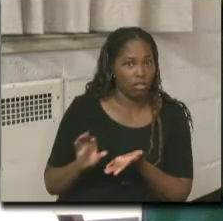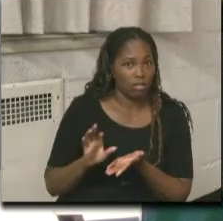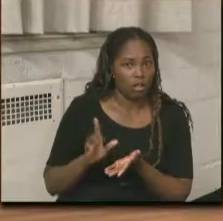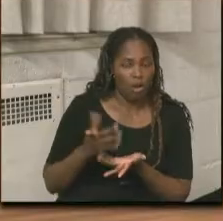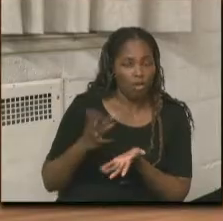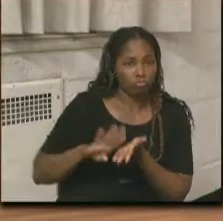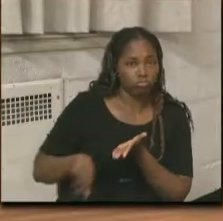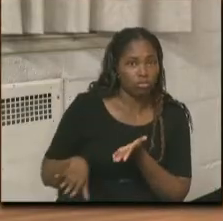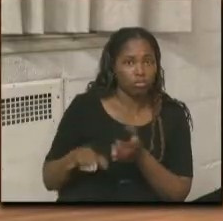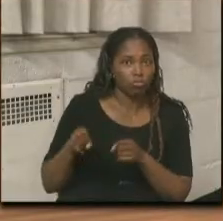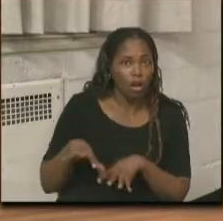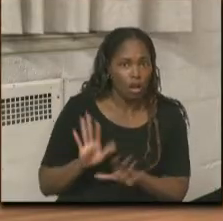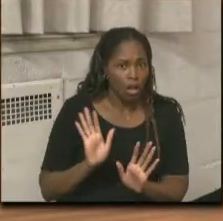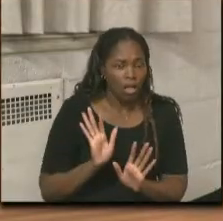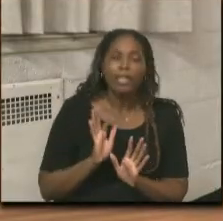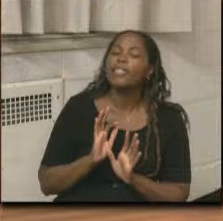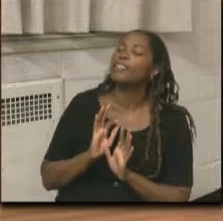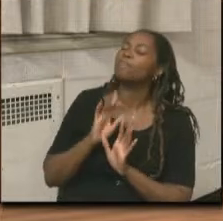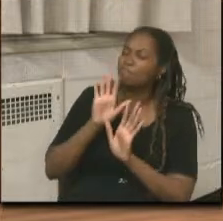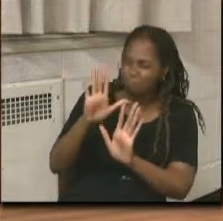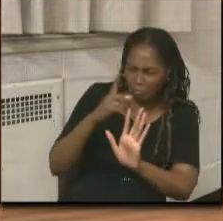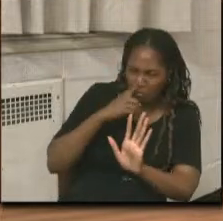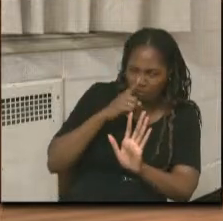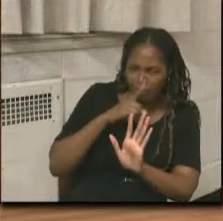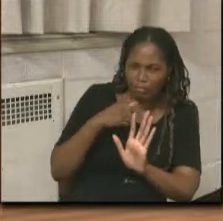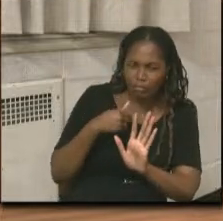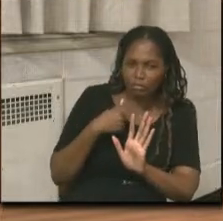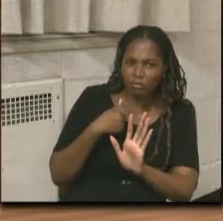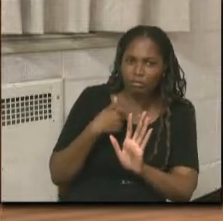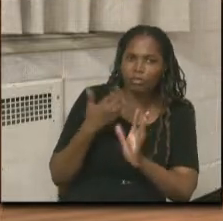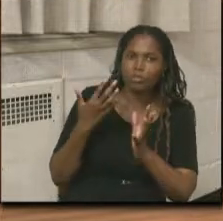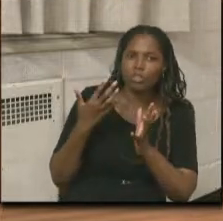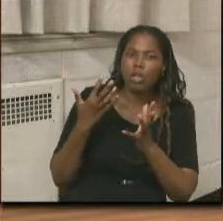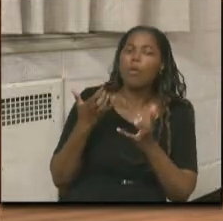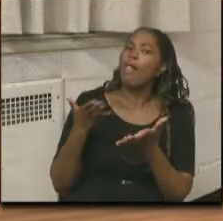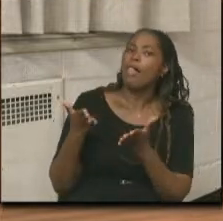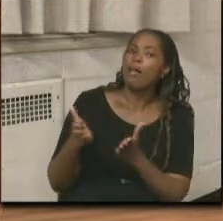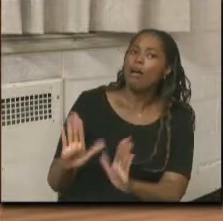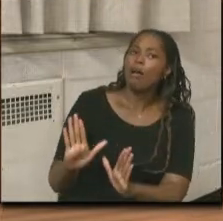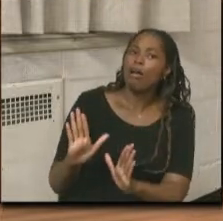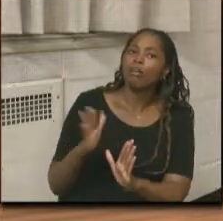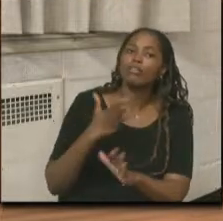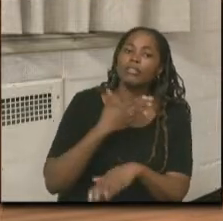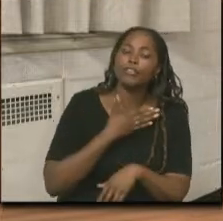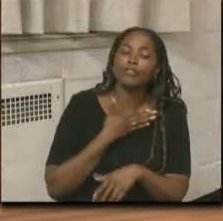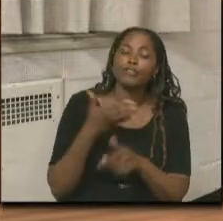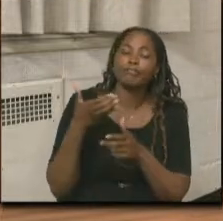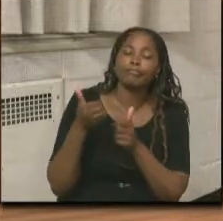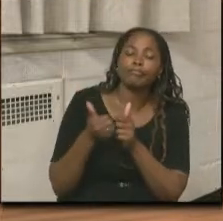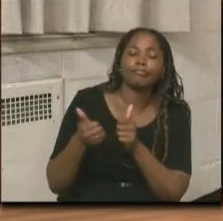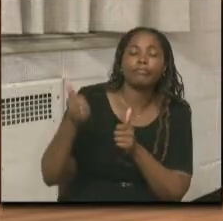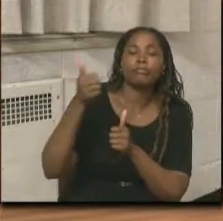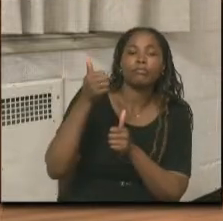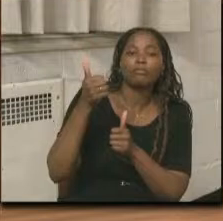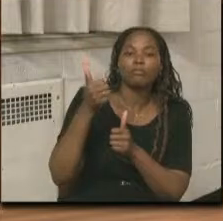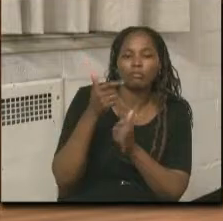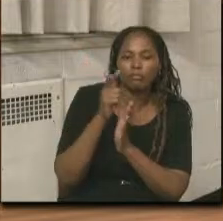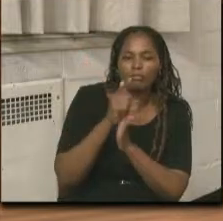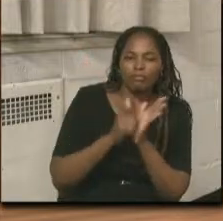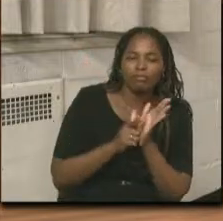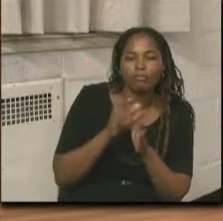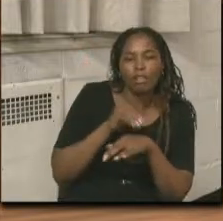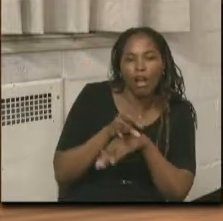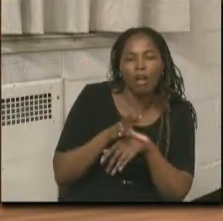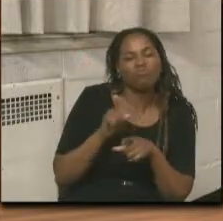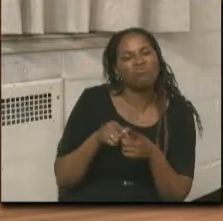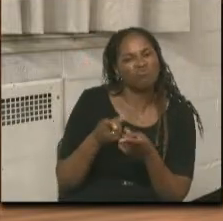don't mind, I'd like to allow Absolutely. Thank our legal counsel to kind of share what his